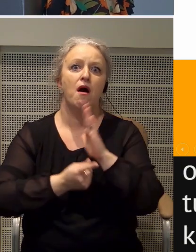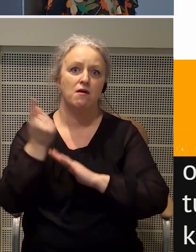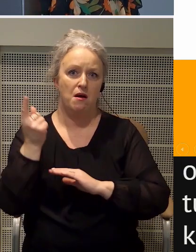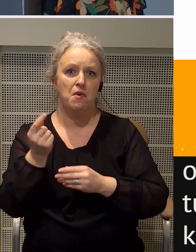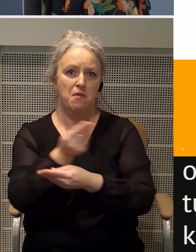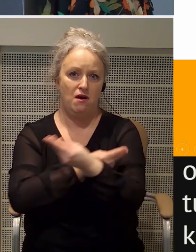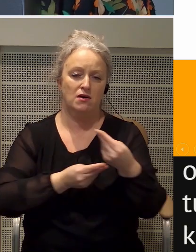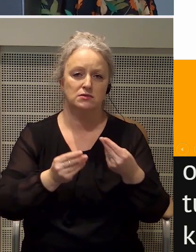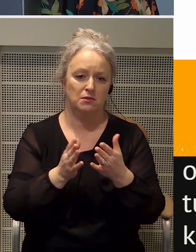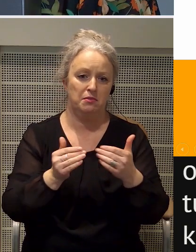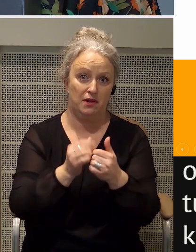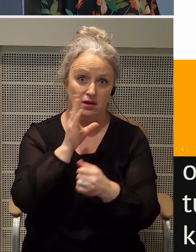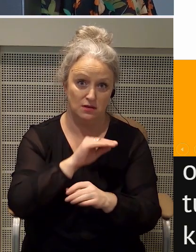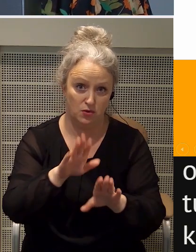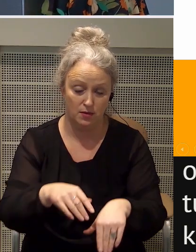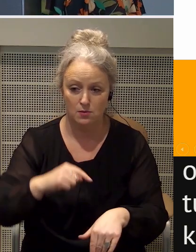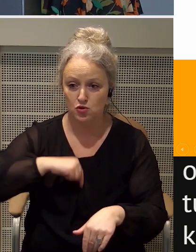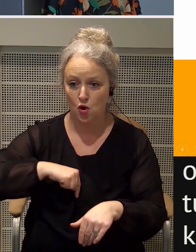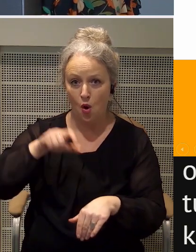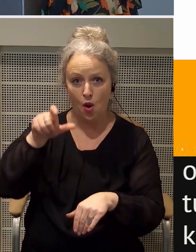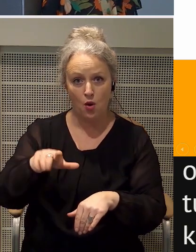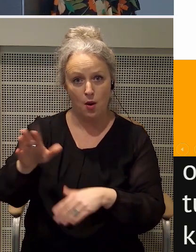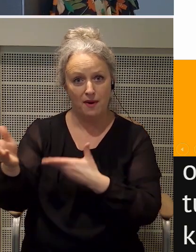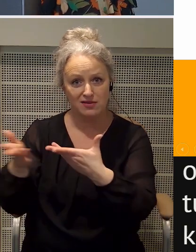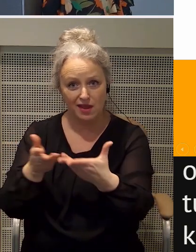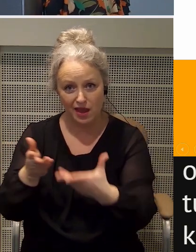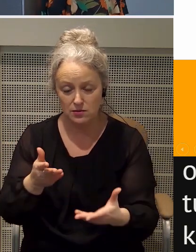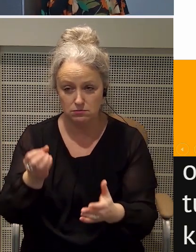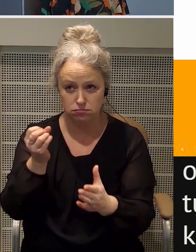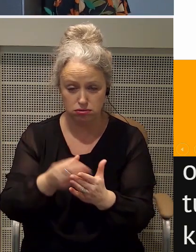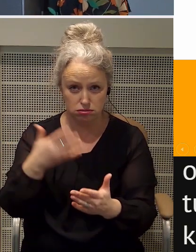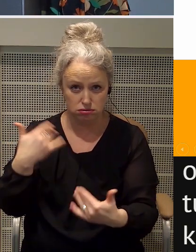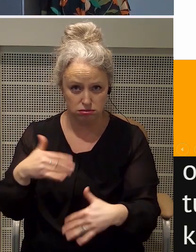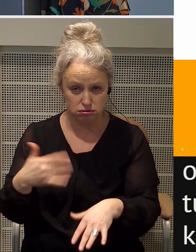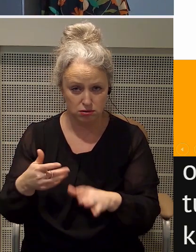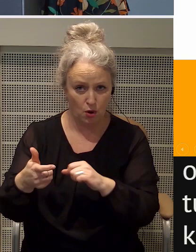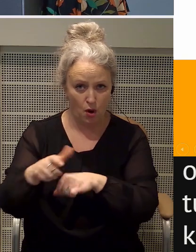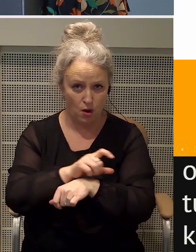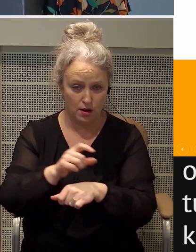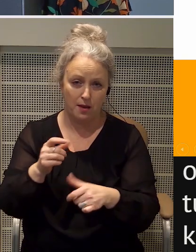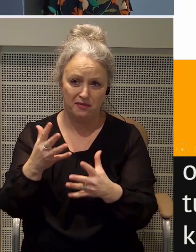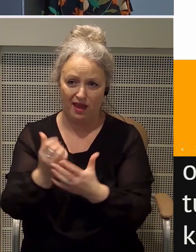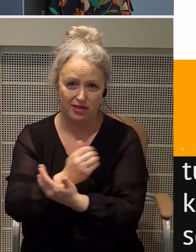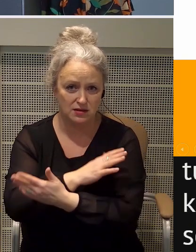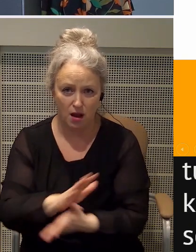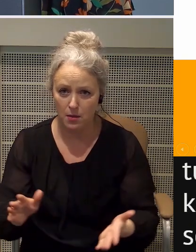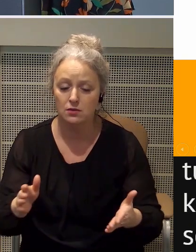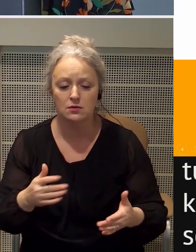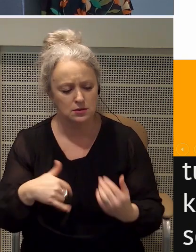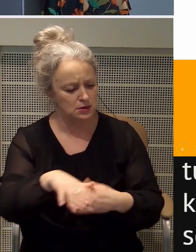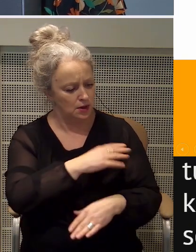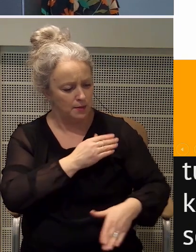it can be very expensive, or psychological counseling can be even